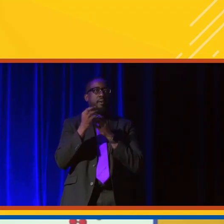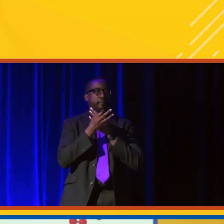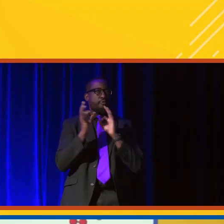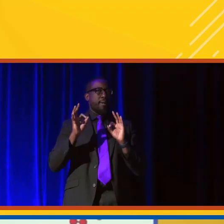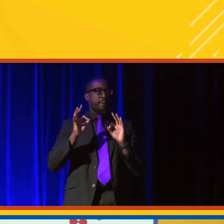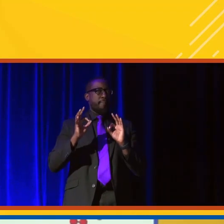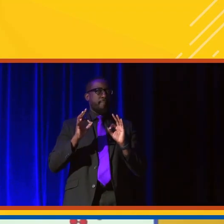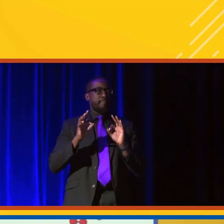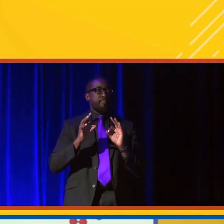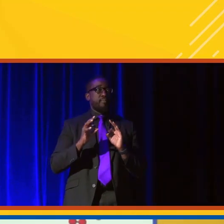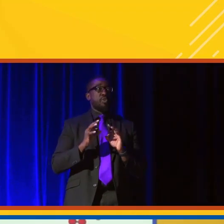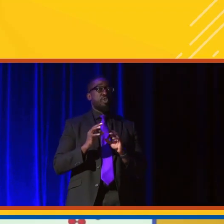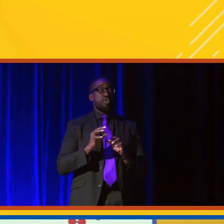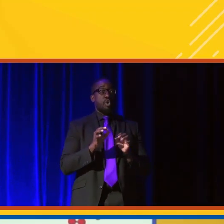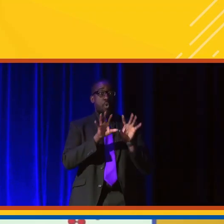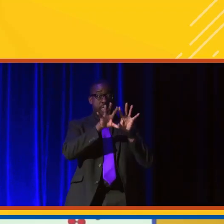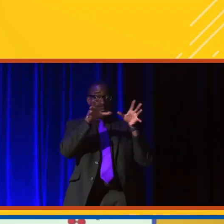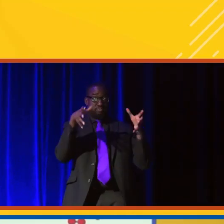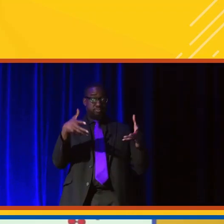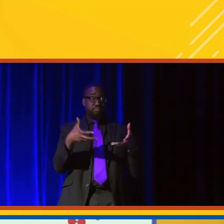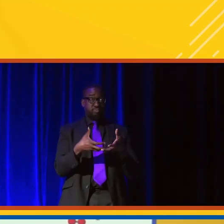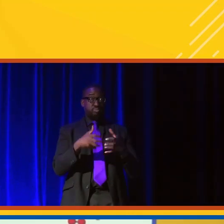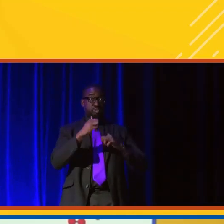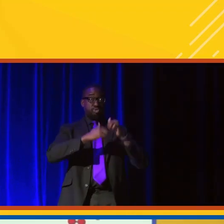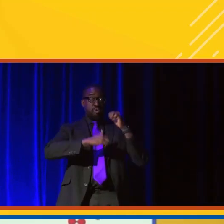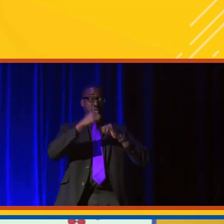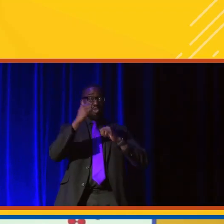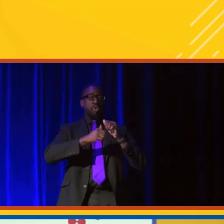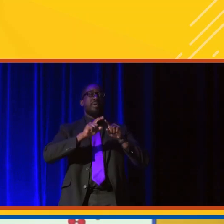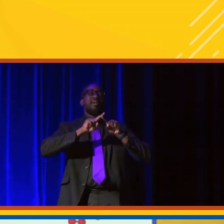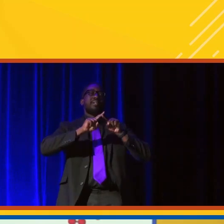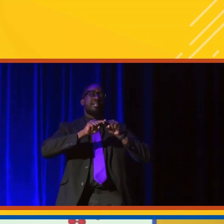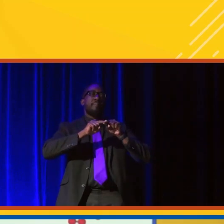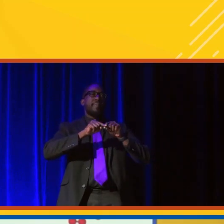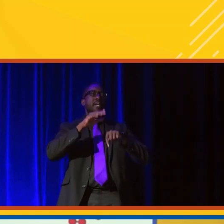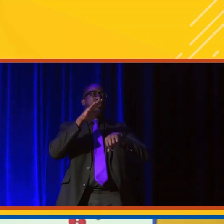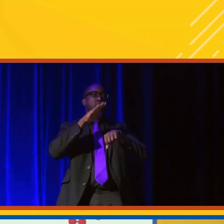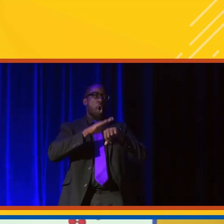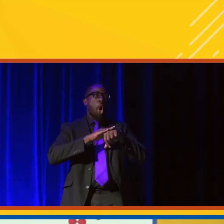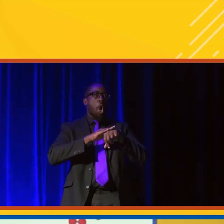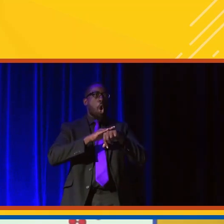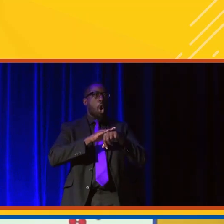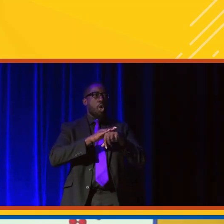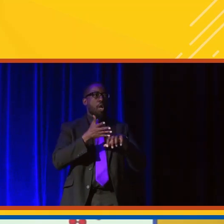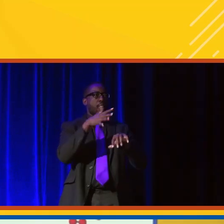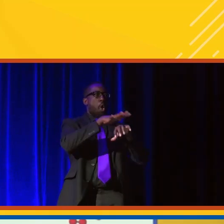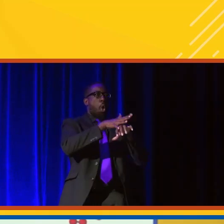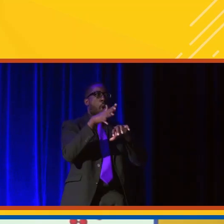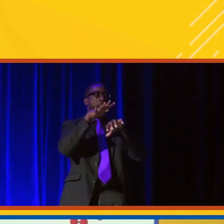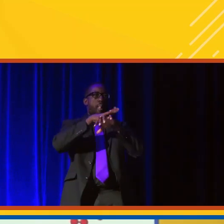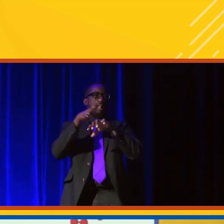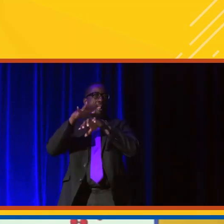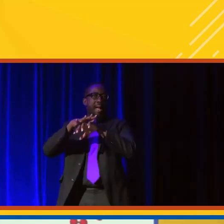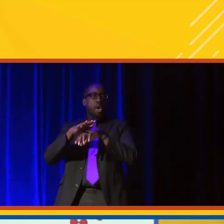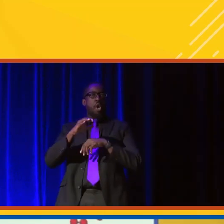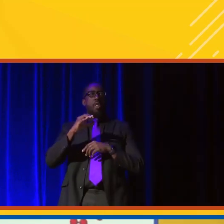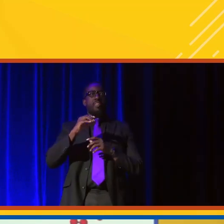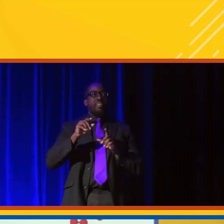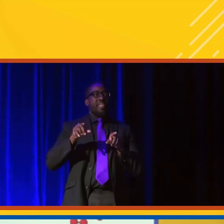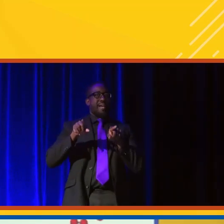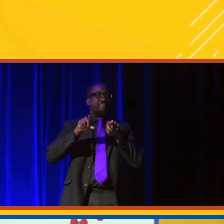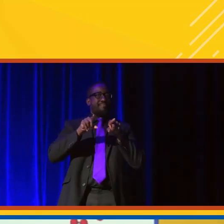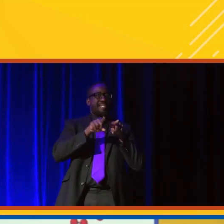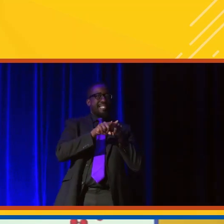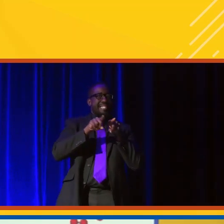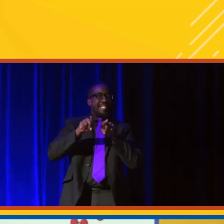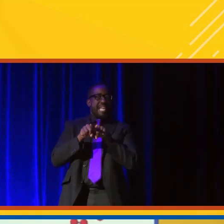structure of a pi conjugated dimer depends dramatically on what the overlap of those 2 p orbitals on the neighboring carbons are doing. So as